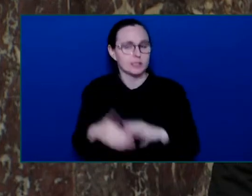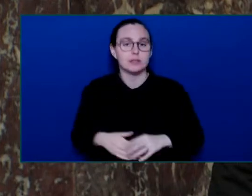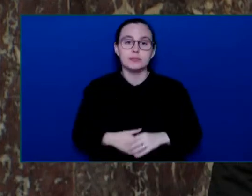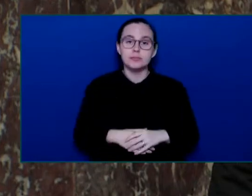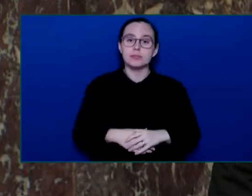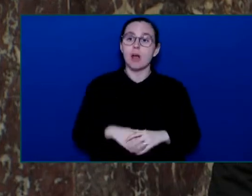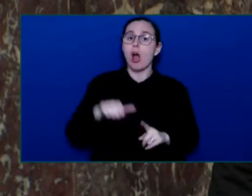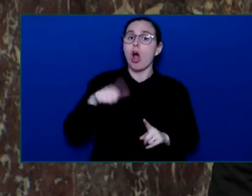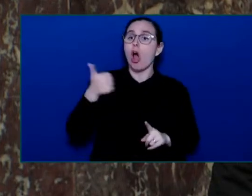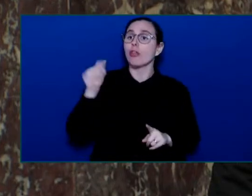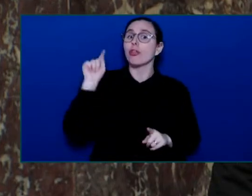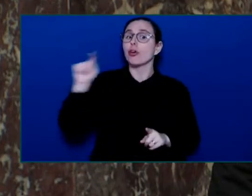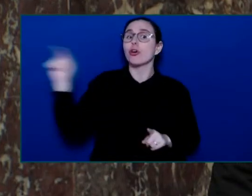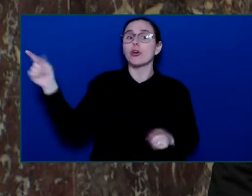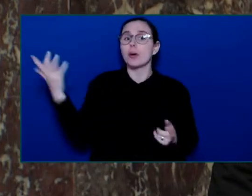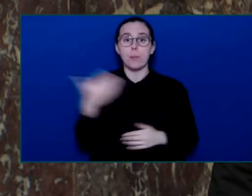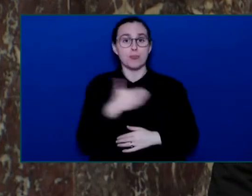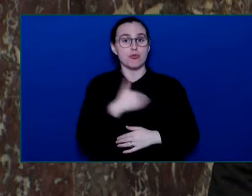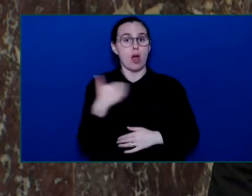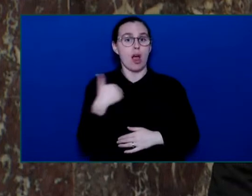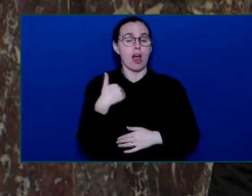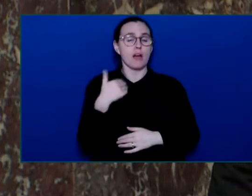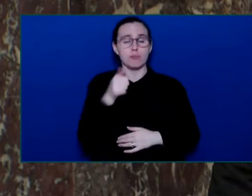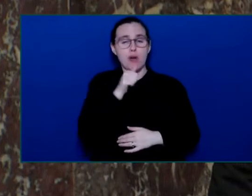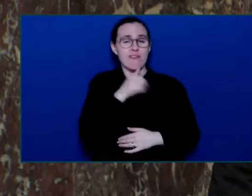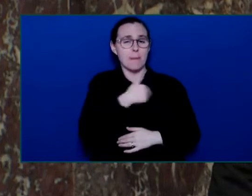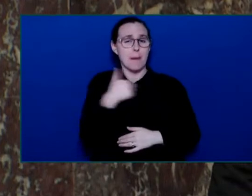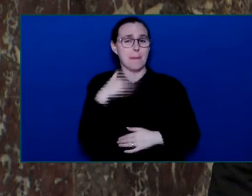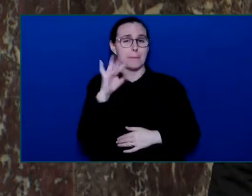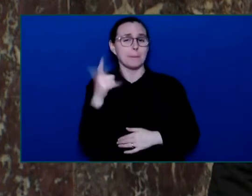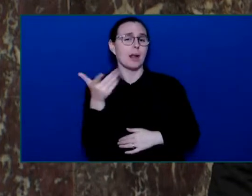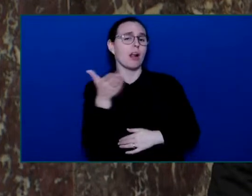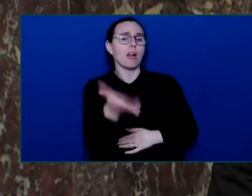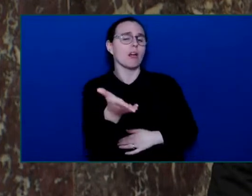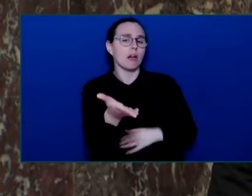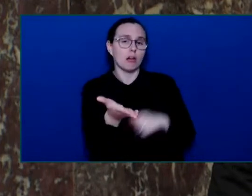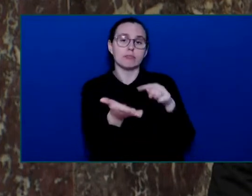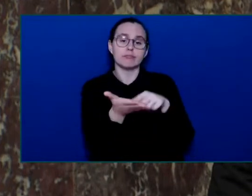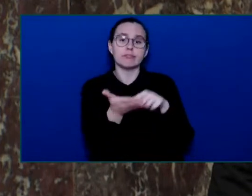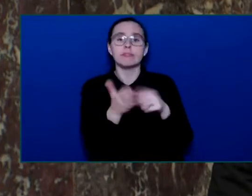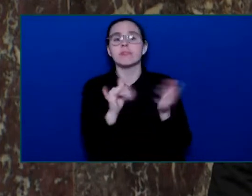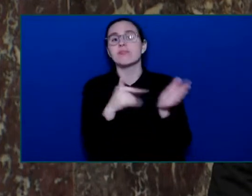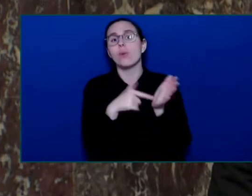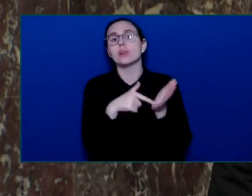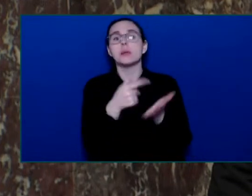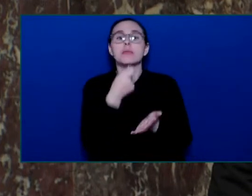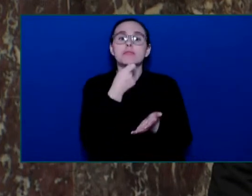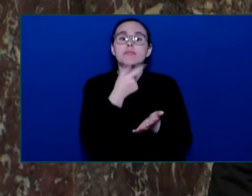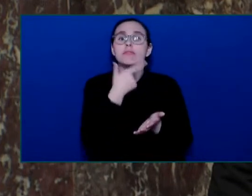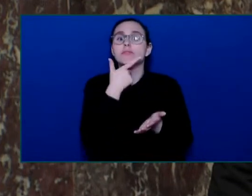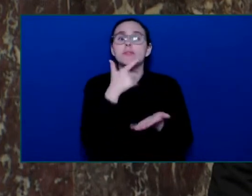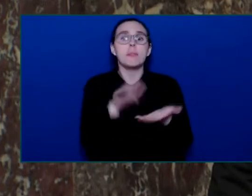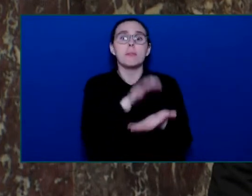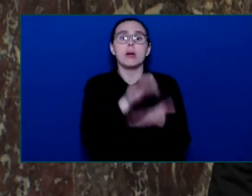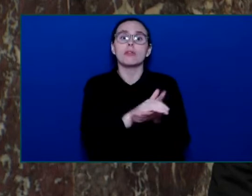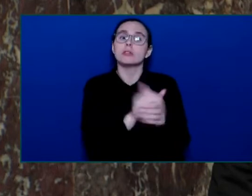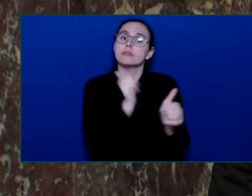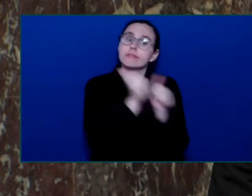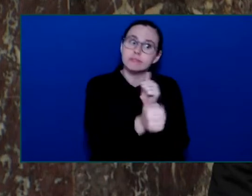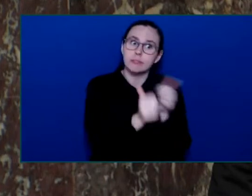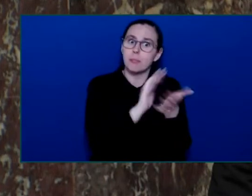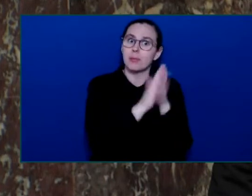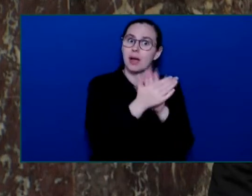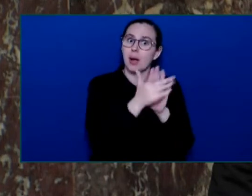abolishing capital punishment. In Canada, the Non-Smokers' Health Act was passed in 1986 as a private member's bill, which